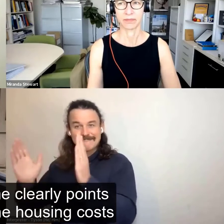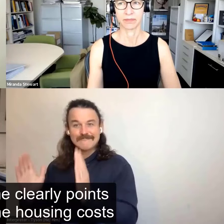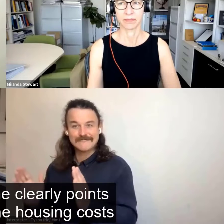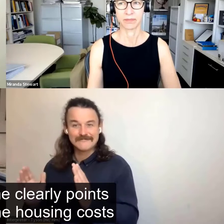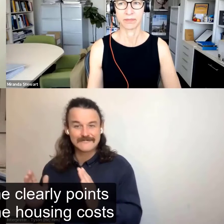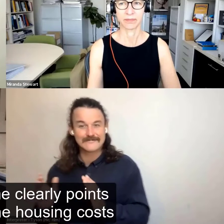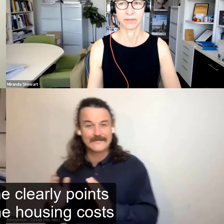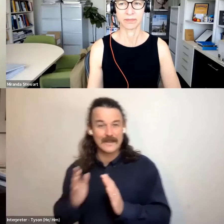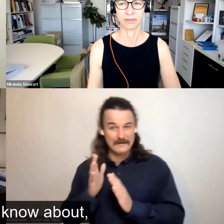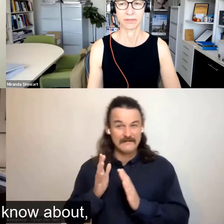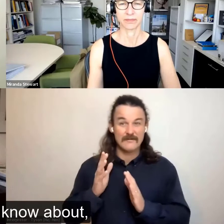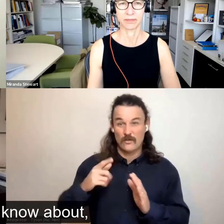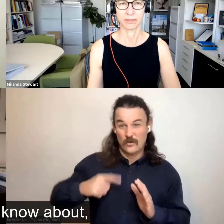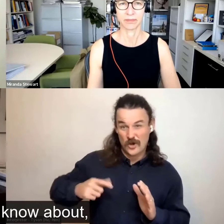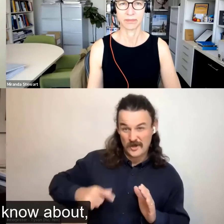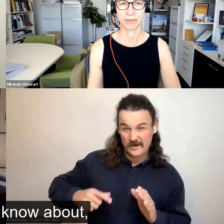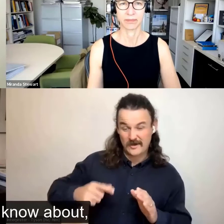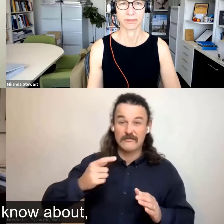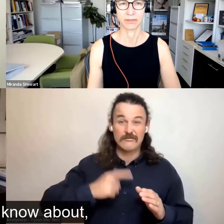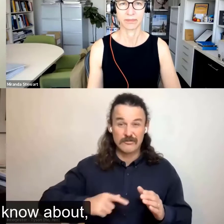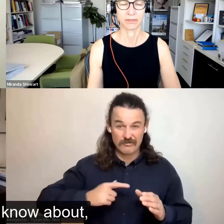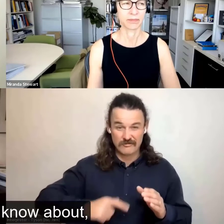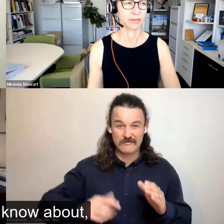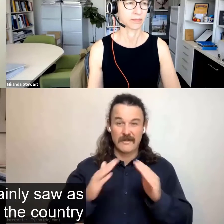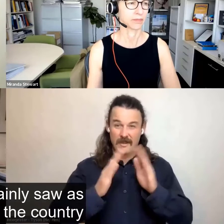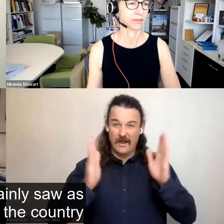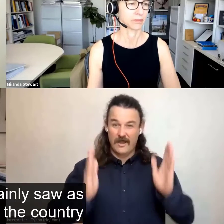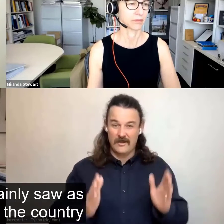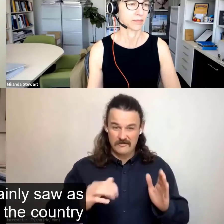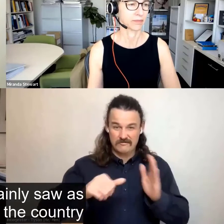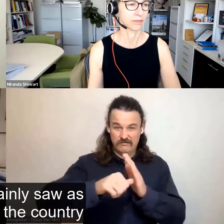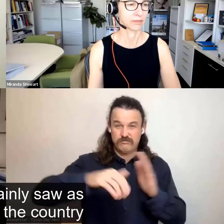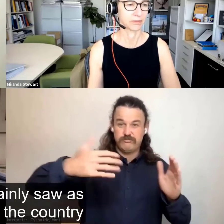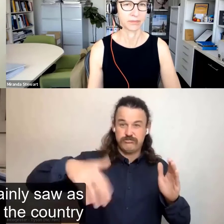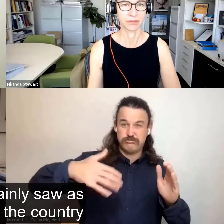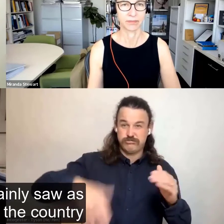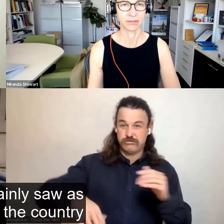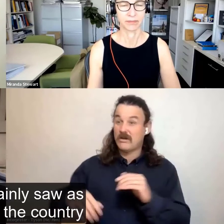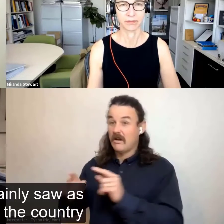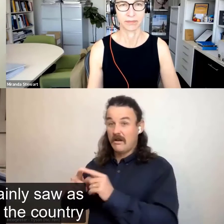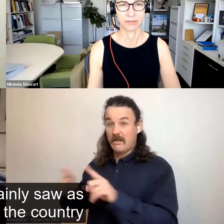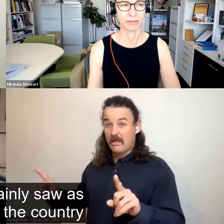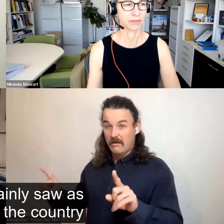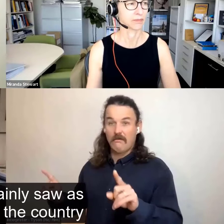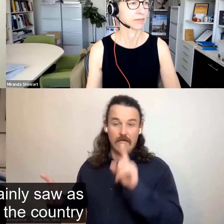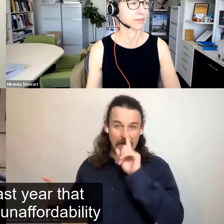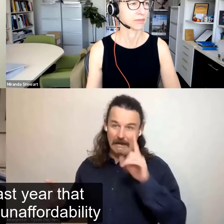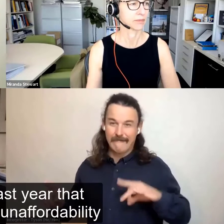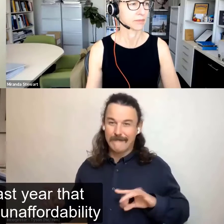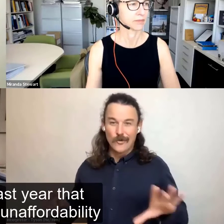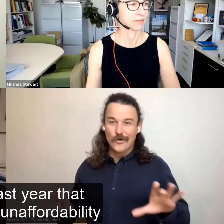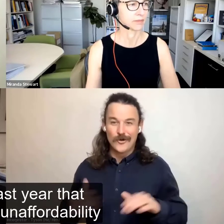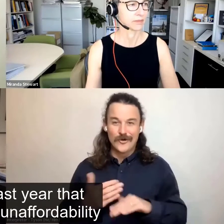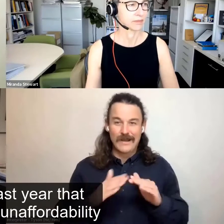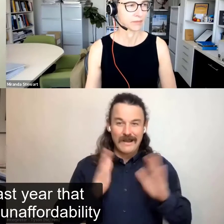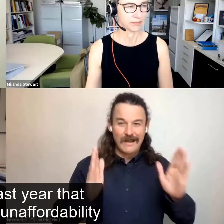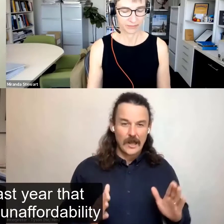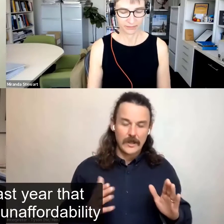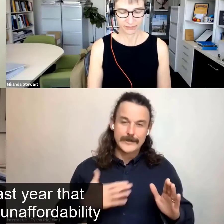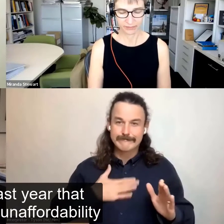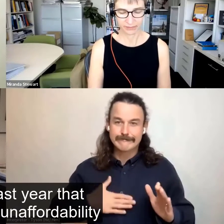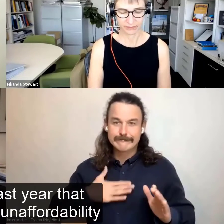housing costs that we all know about. And I certainly saw as I travelled the country over the last year